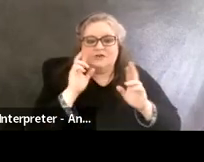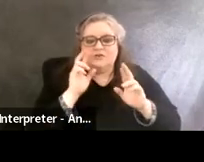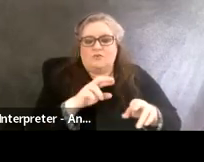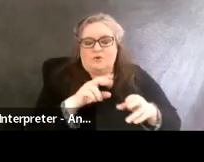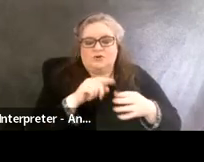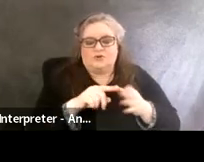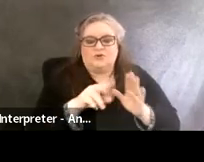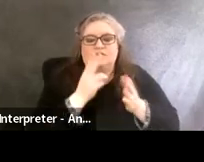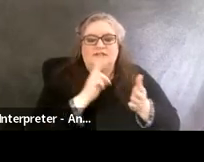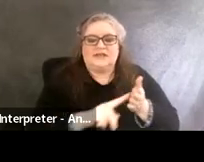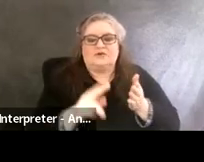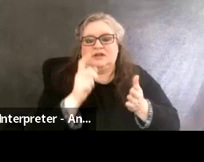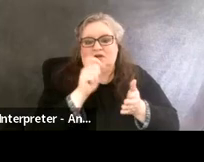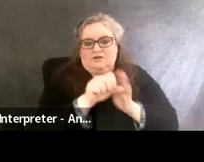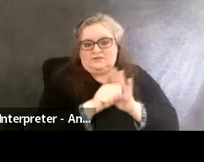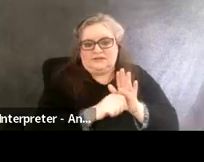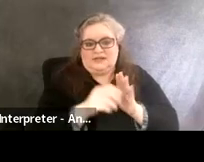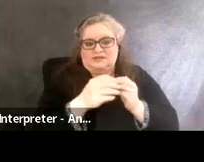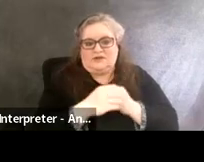State's office.